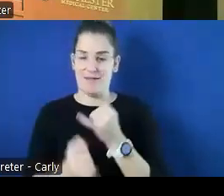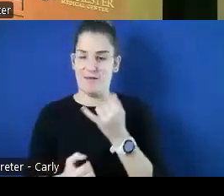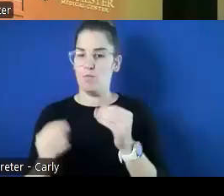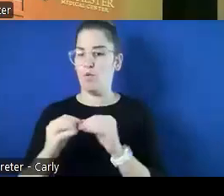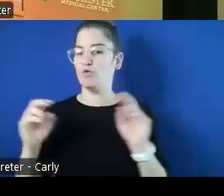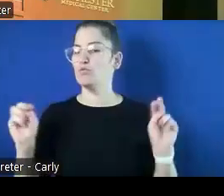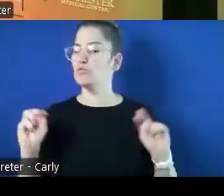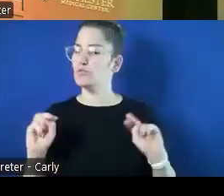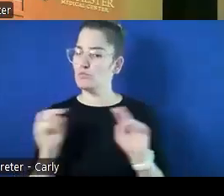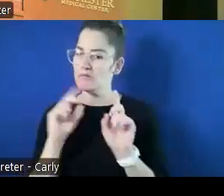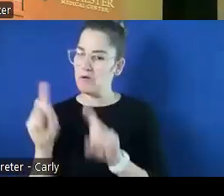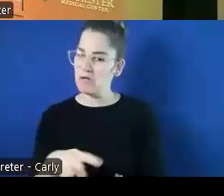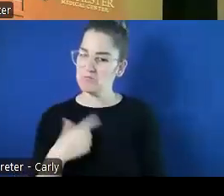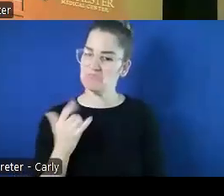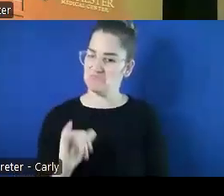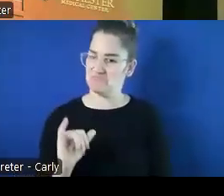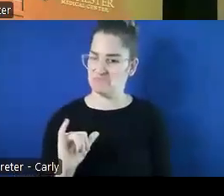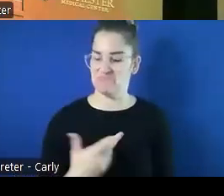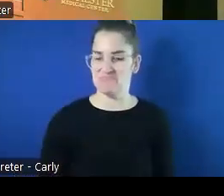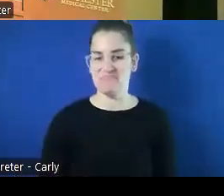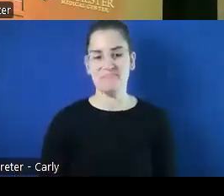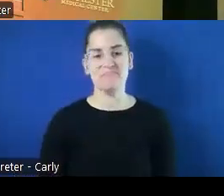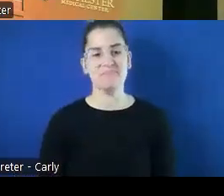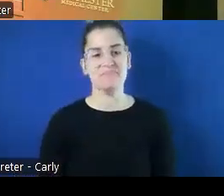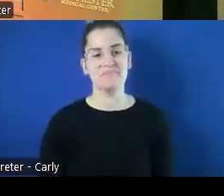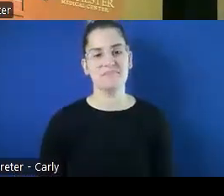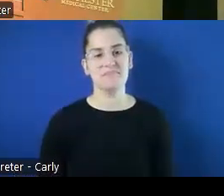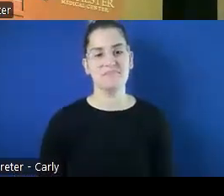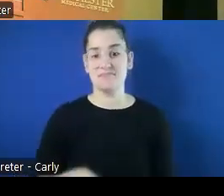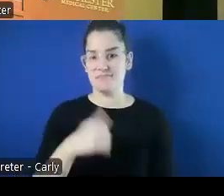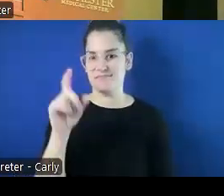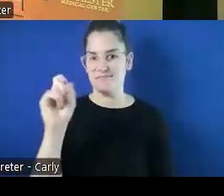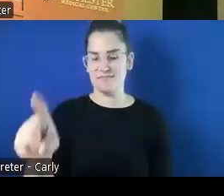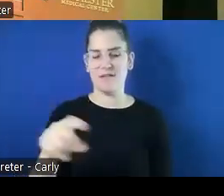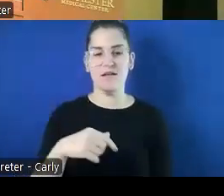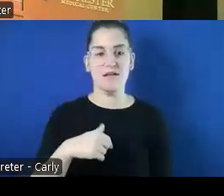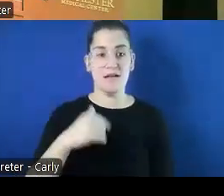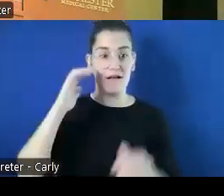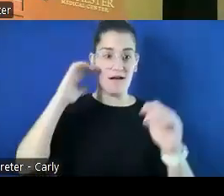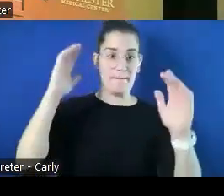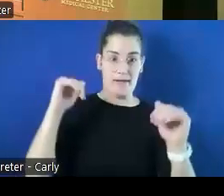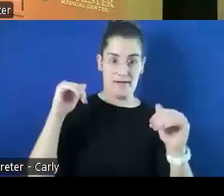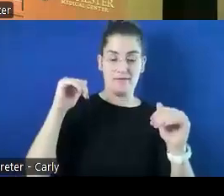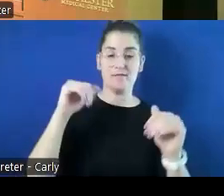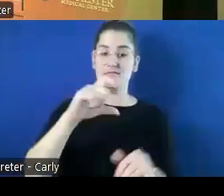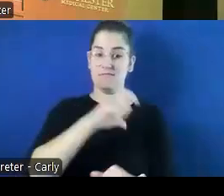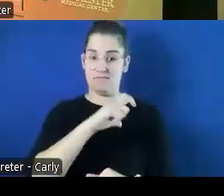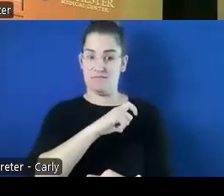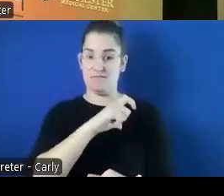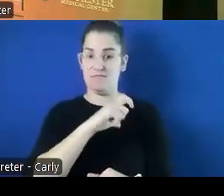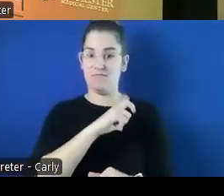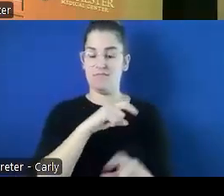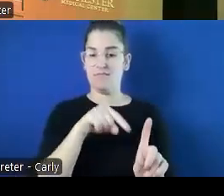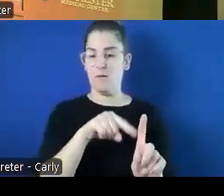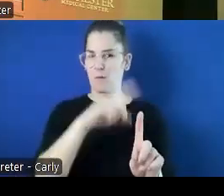the ride-along. The second question was related to whether the expectation by residents was that law enforcement officers